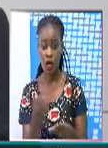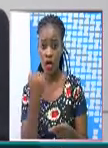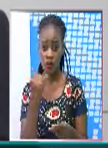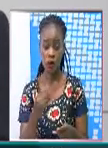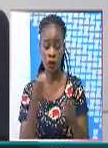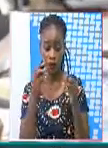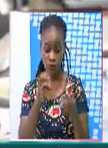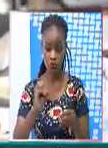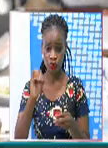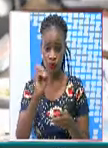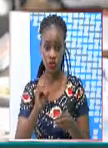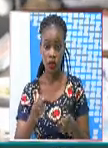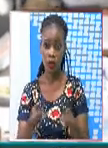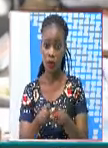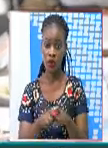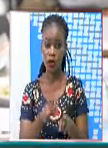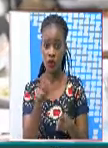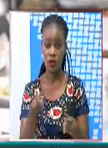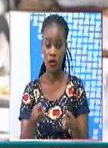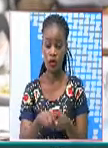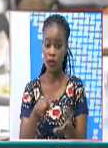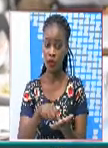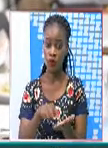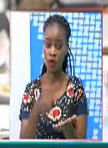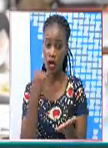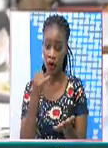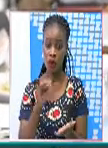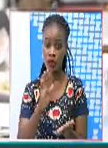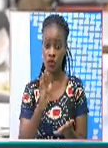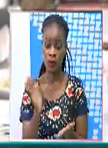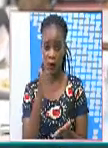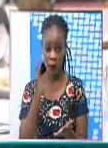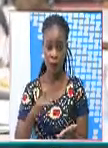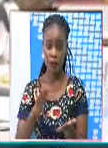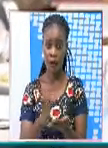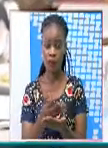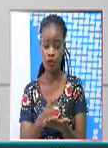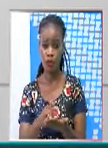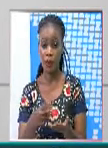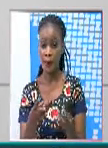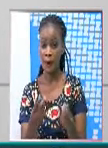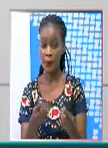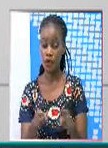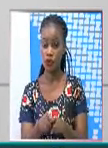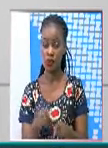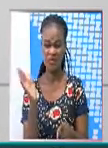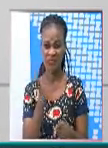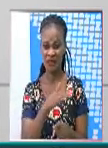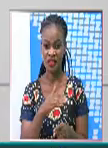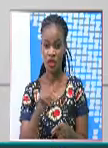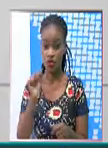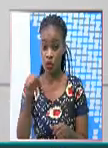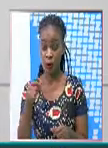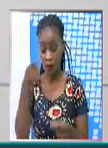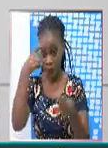be organized. Wadenga esira alitadde nnyo ku neisa n'ensasanya ya sente. And we say, but you can